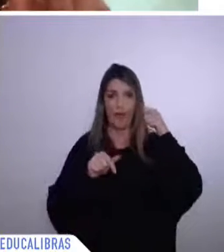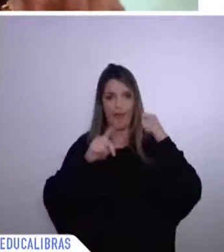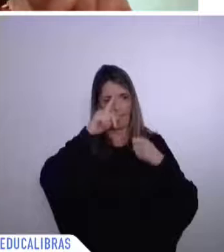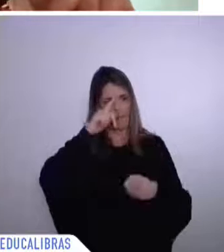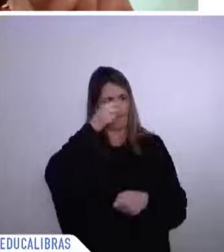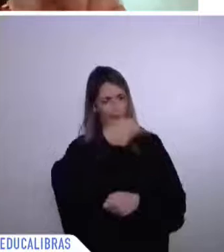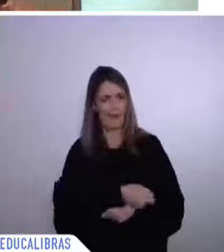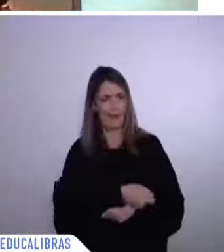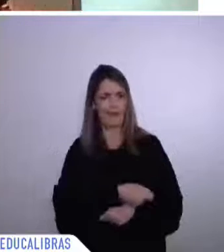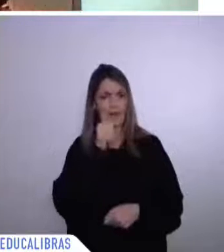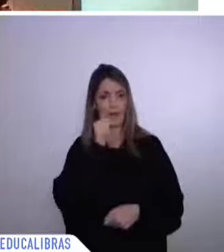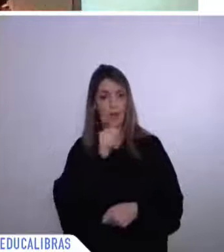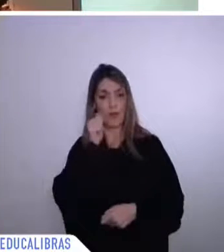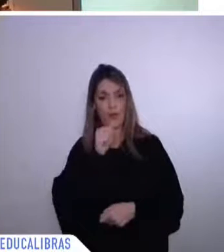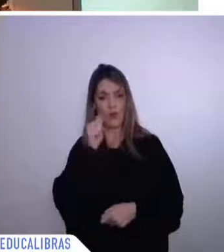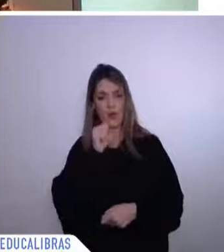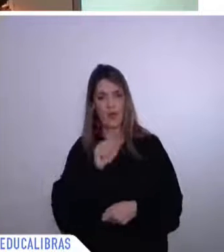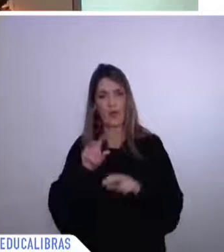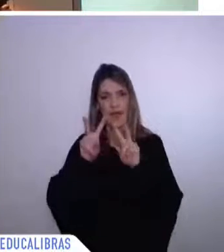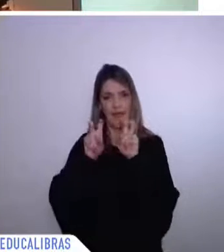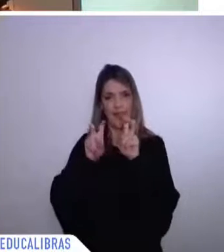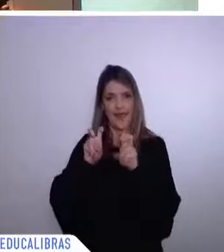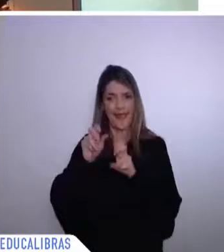the Black women.